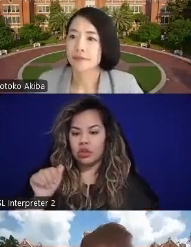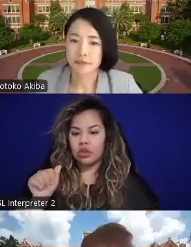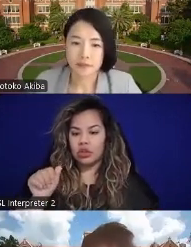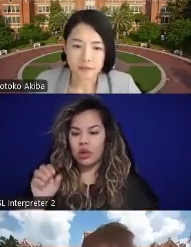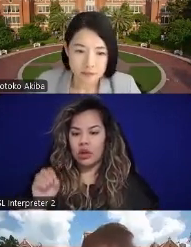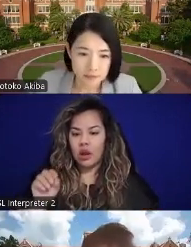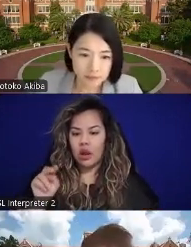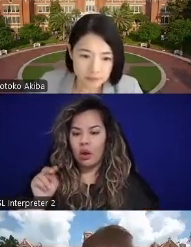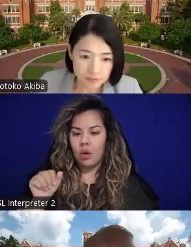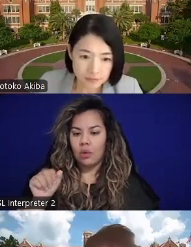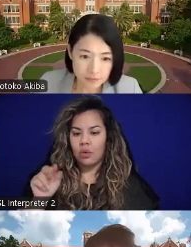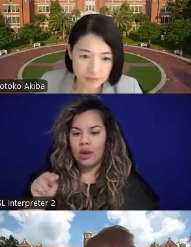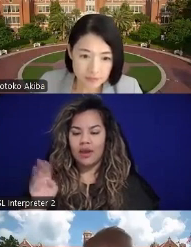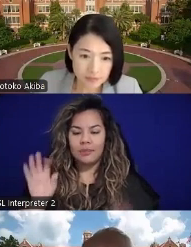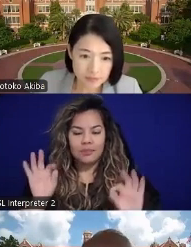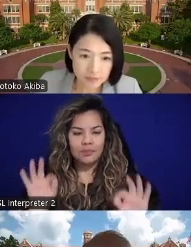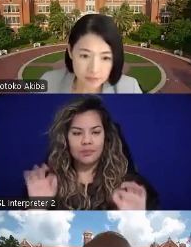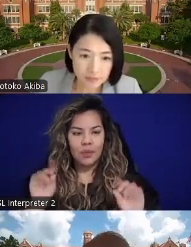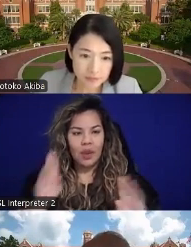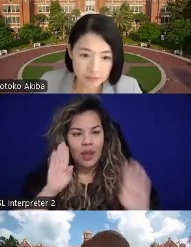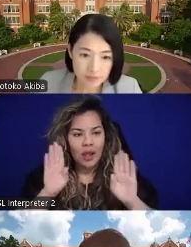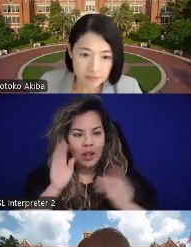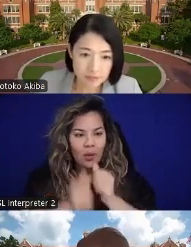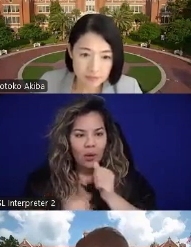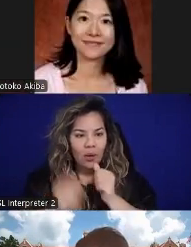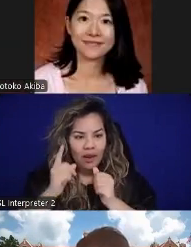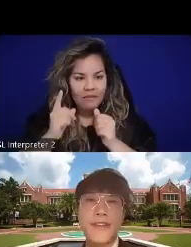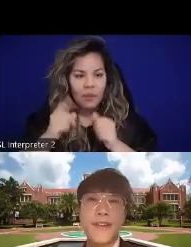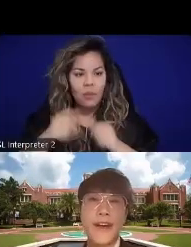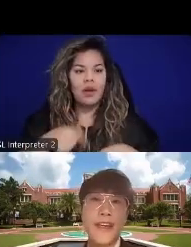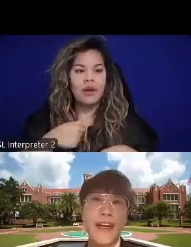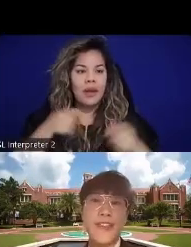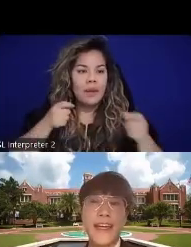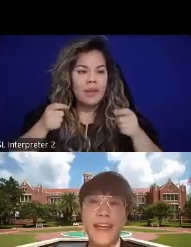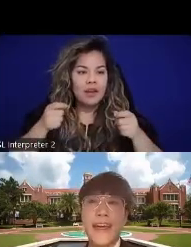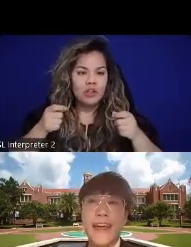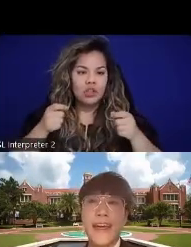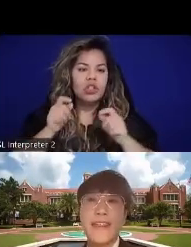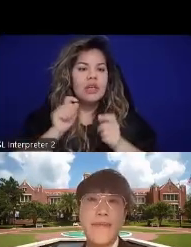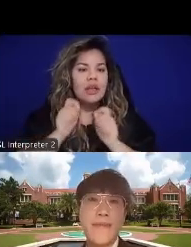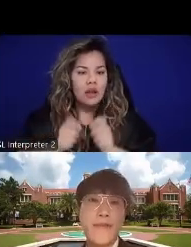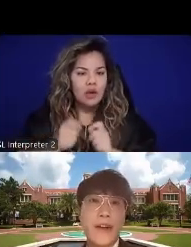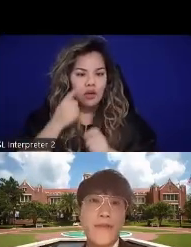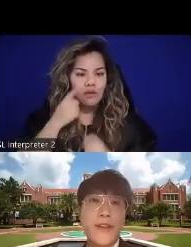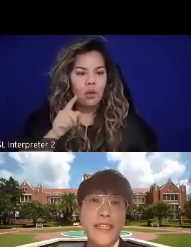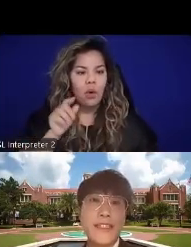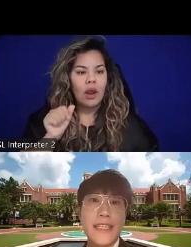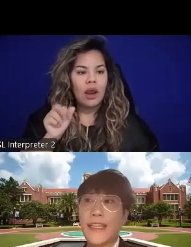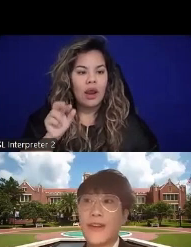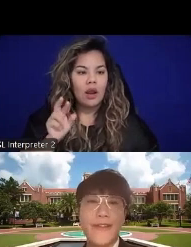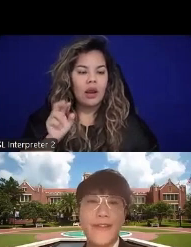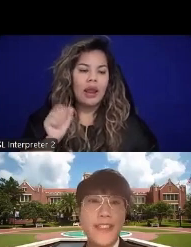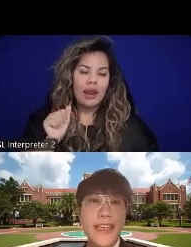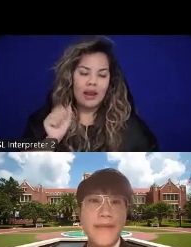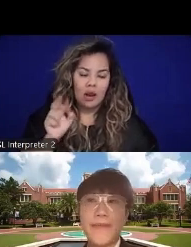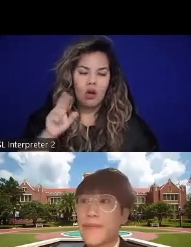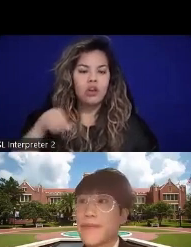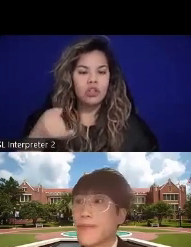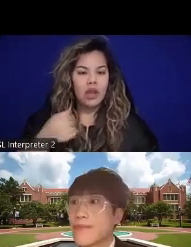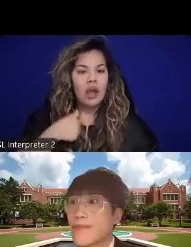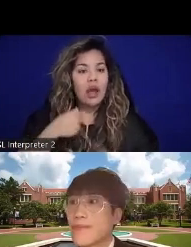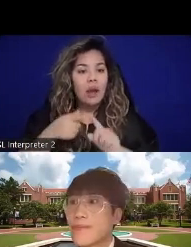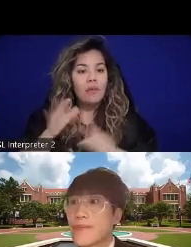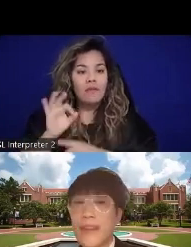Okay. Hello, everyone. My name is Xiaonan Jiang, the managing editor for AERJ, and I'm from Florida State University.